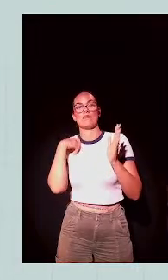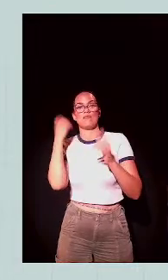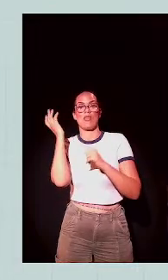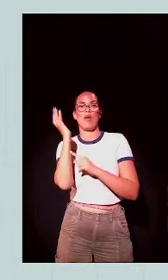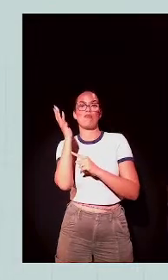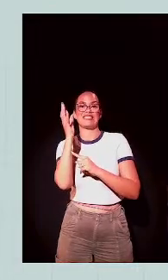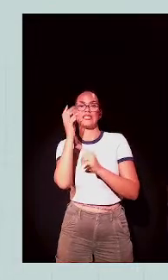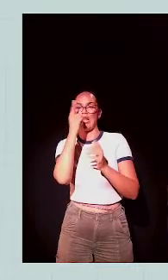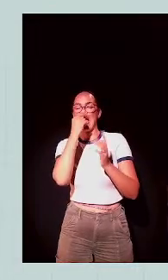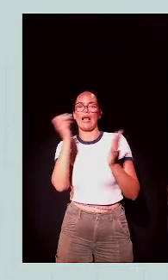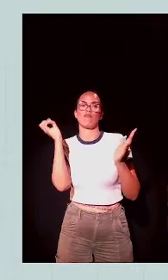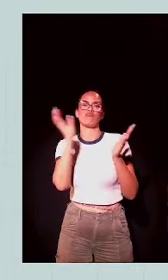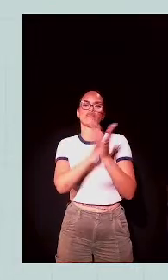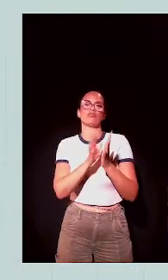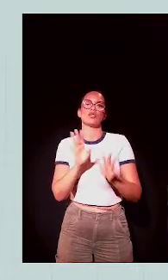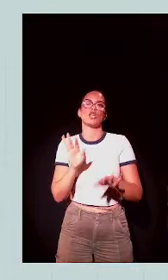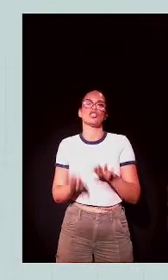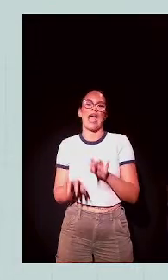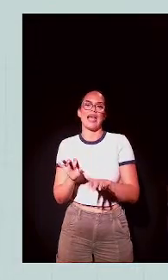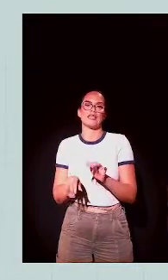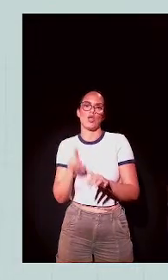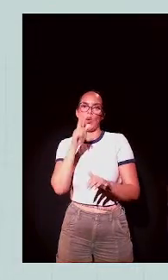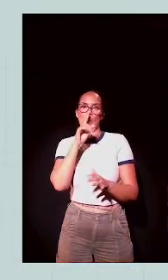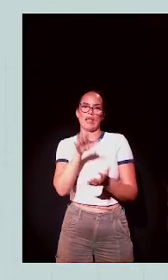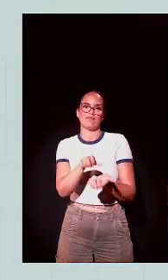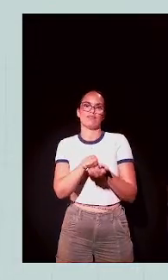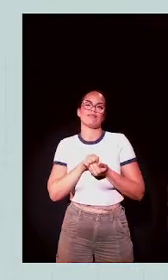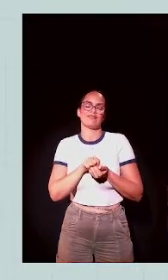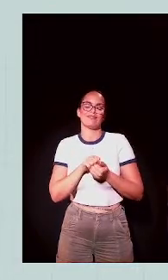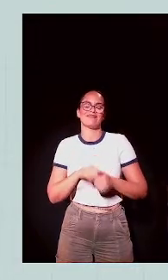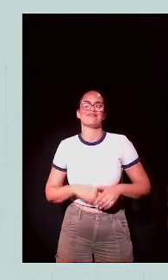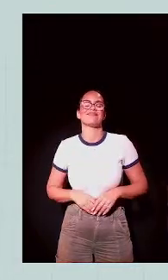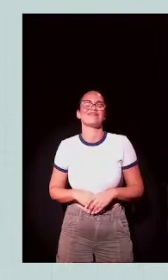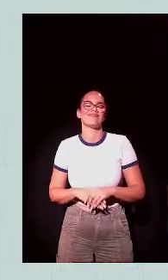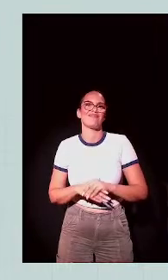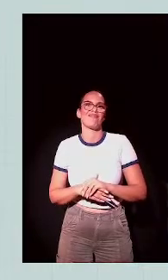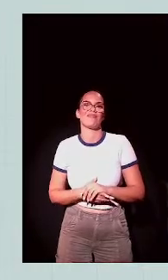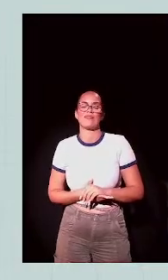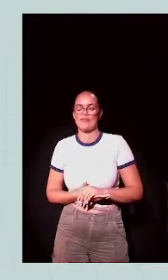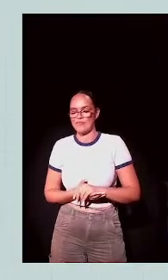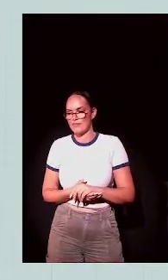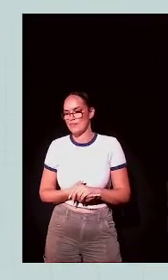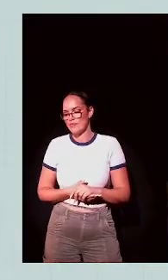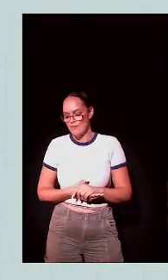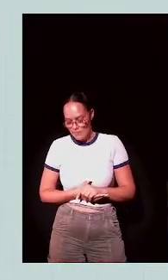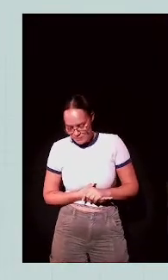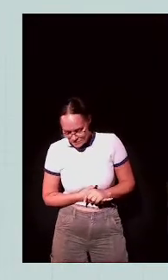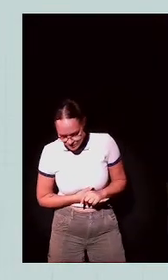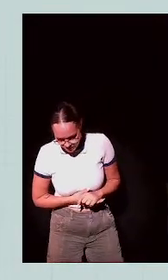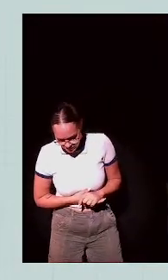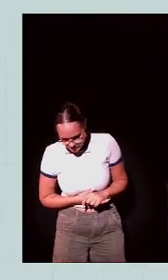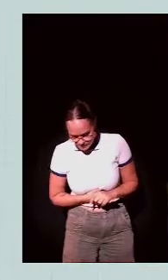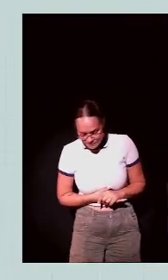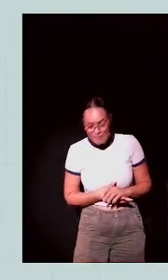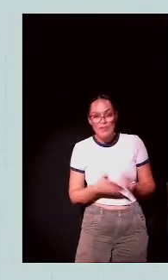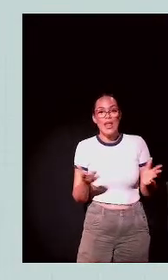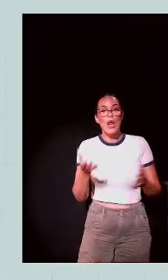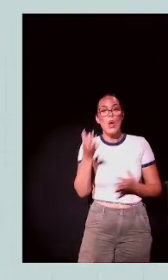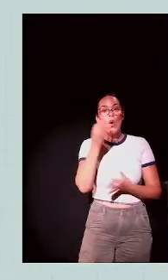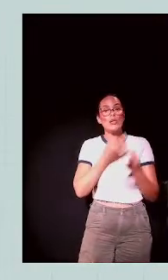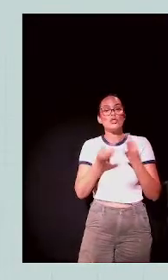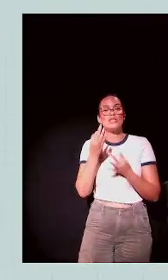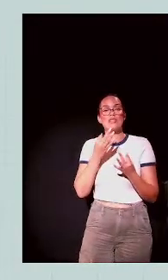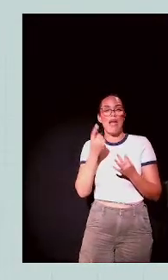I'll stop sharing. And if anyone's got any questions, I think we've